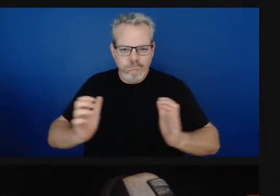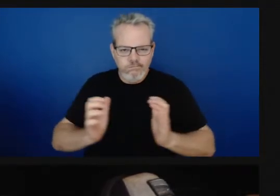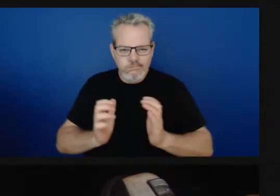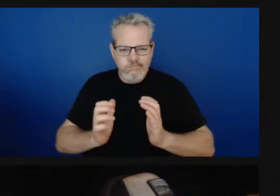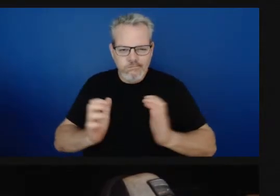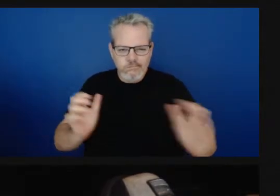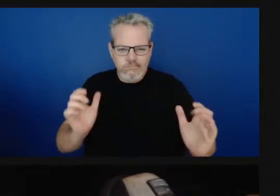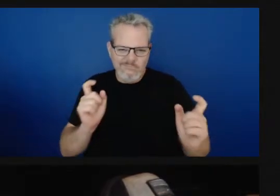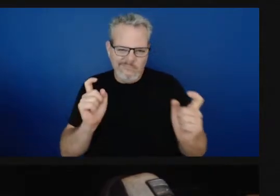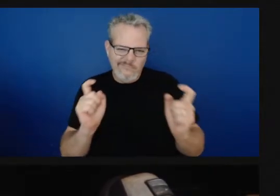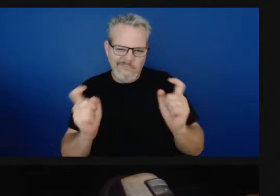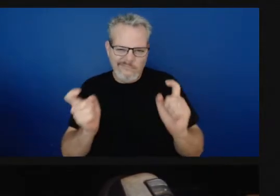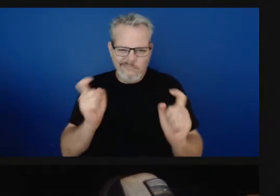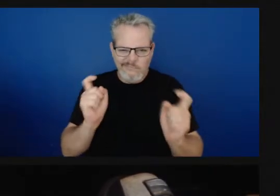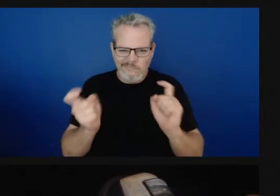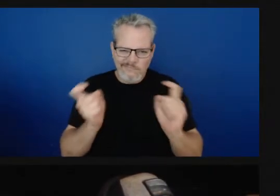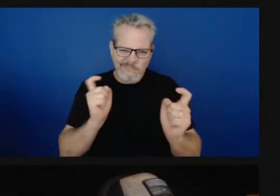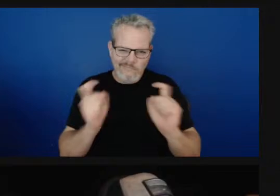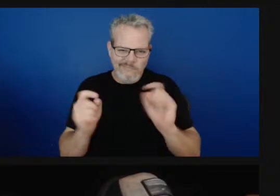those movements.